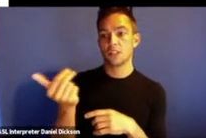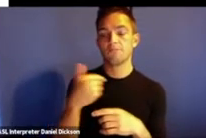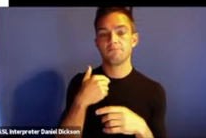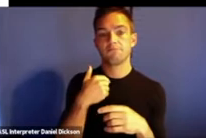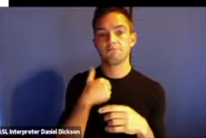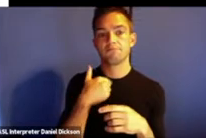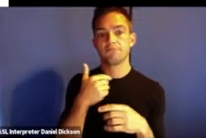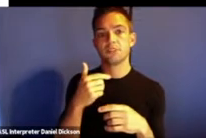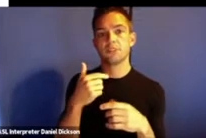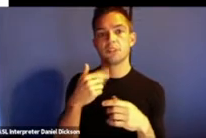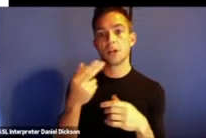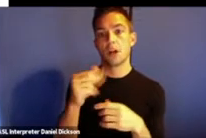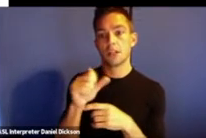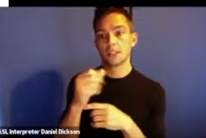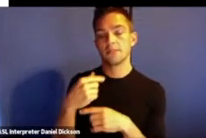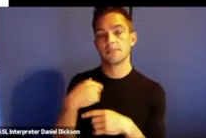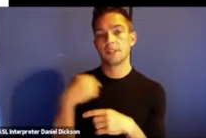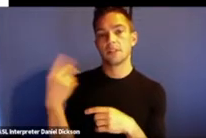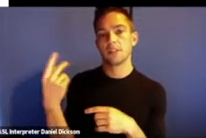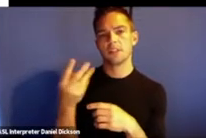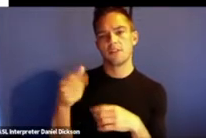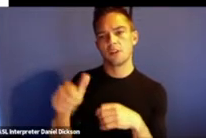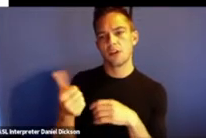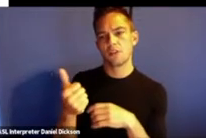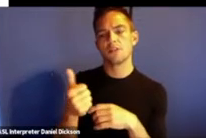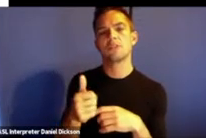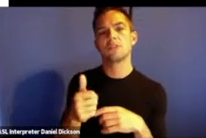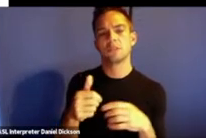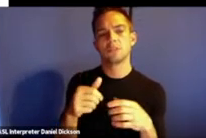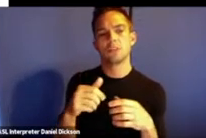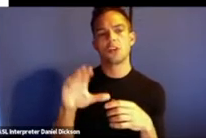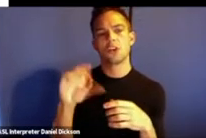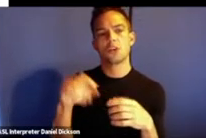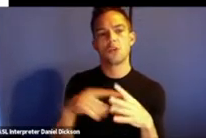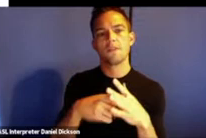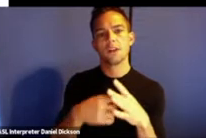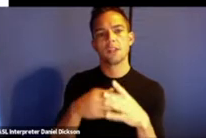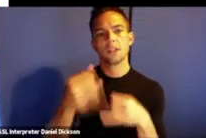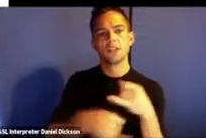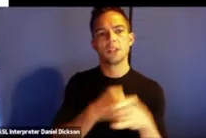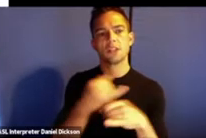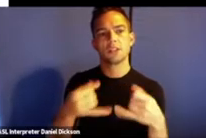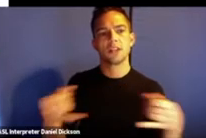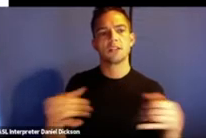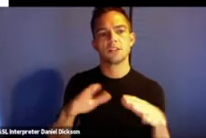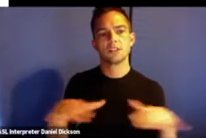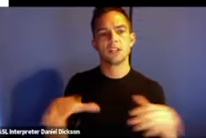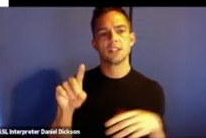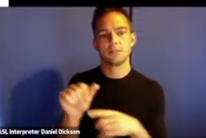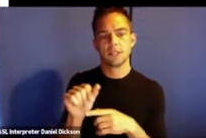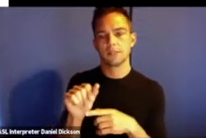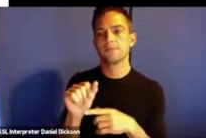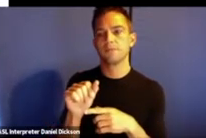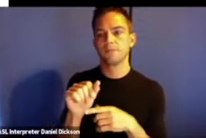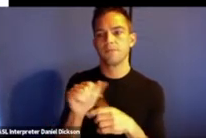2013, Hans and I and several others actually co-founded something called the International Alliance of Academies of Childhood Disability. And